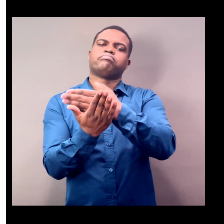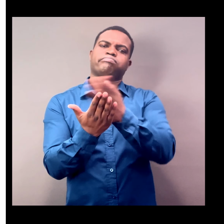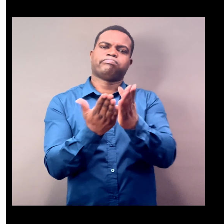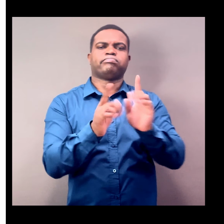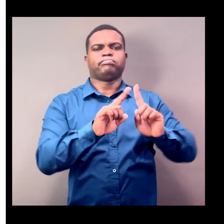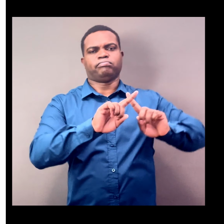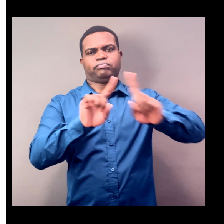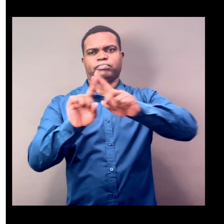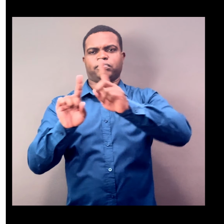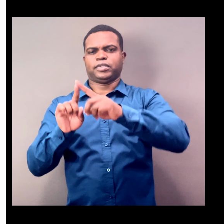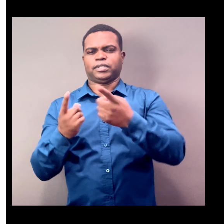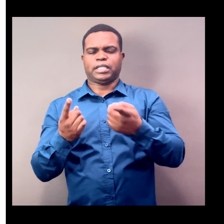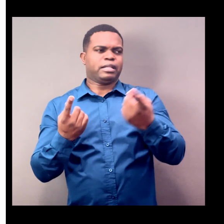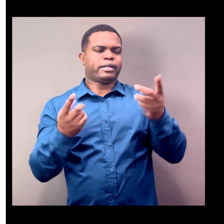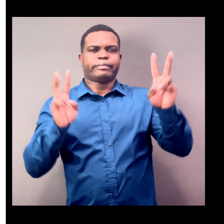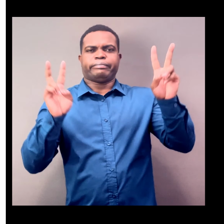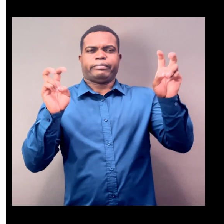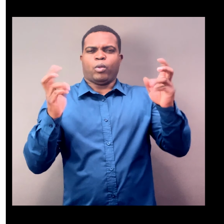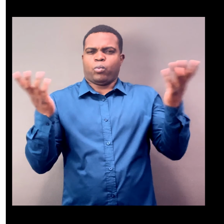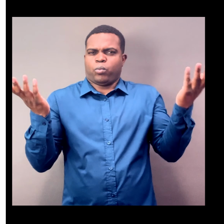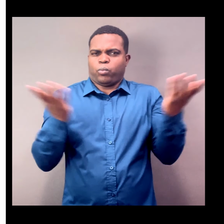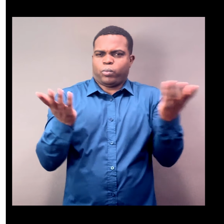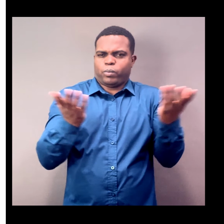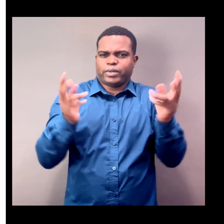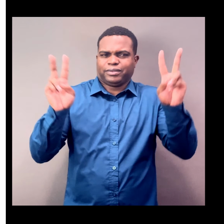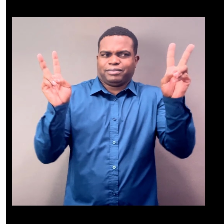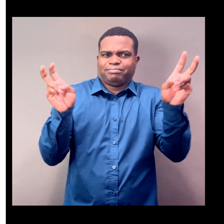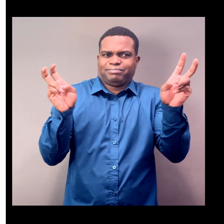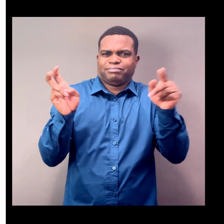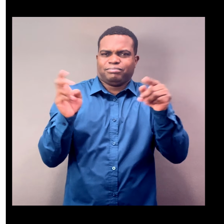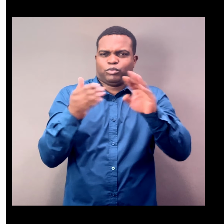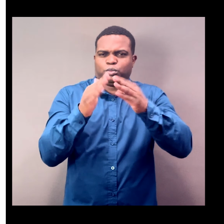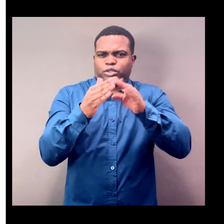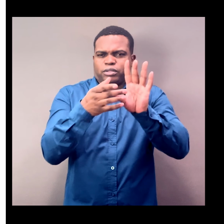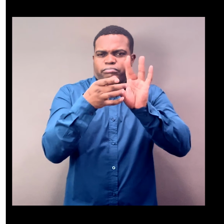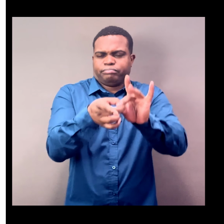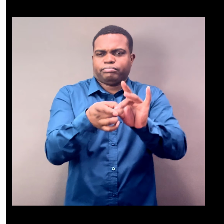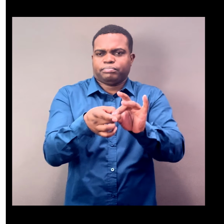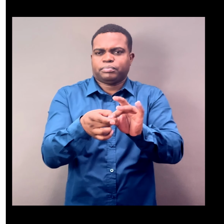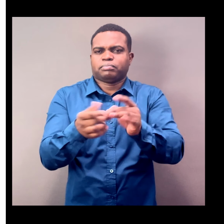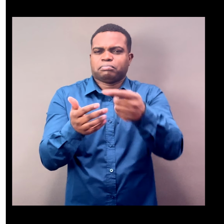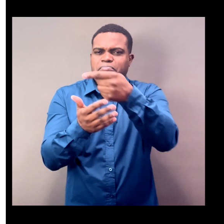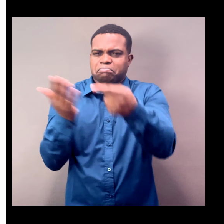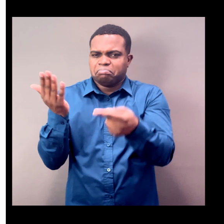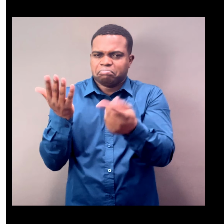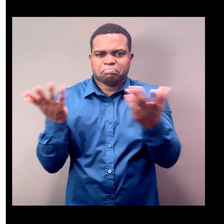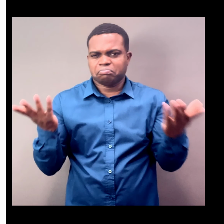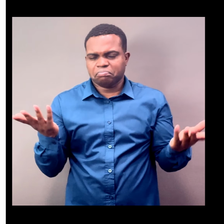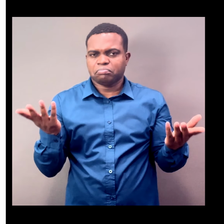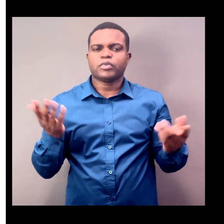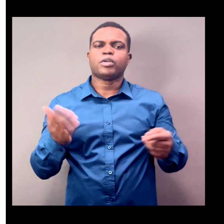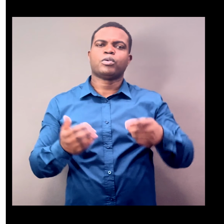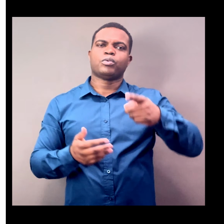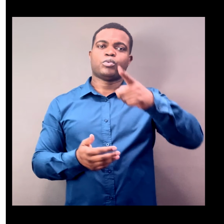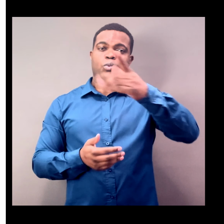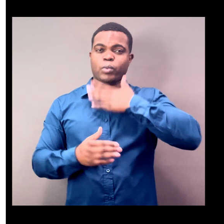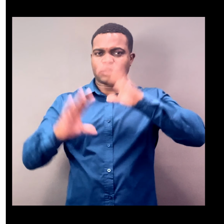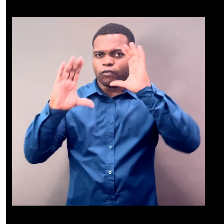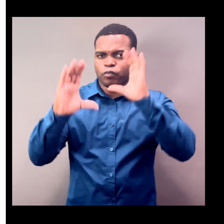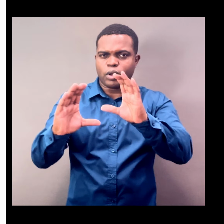which is the dimension as the what of community. What aspects of community engagement do you want to focus